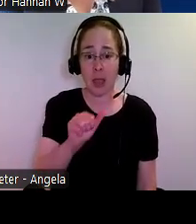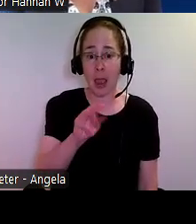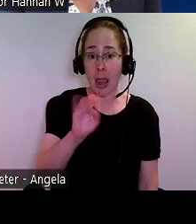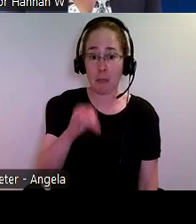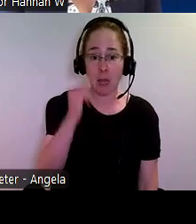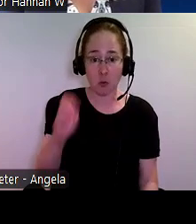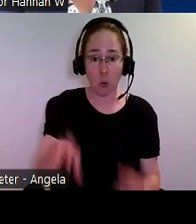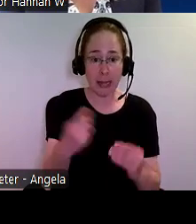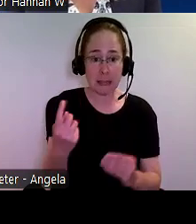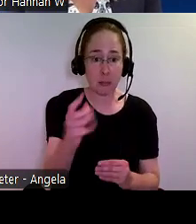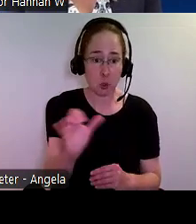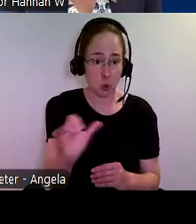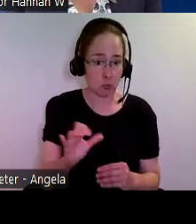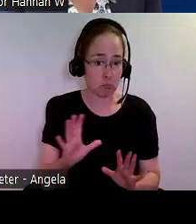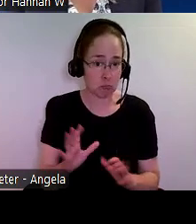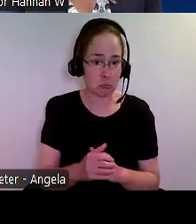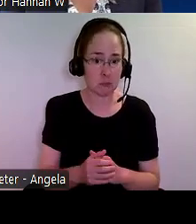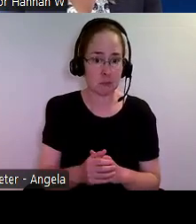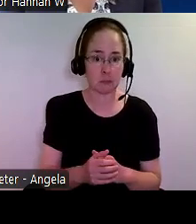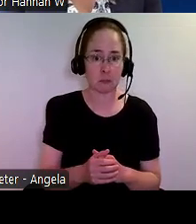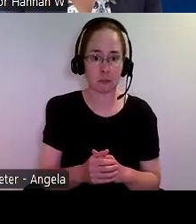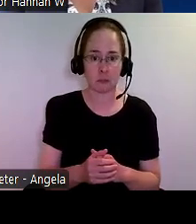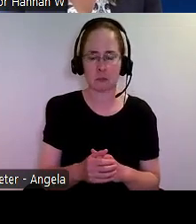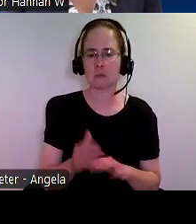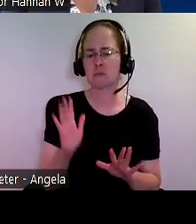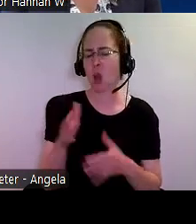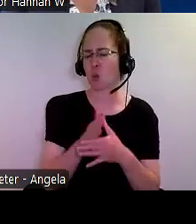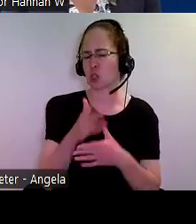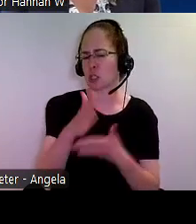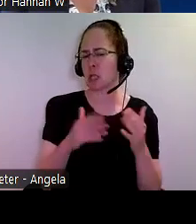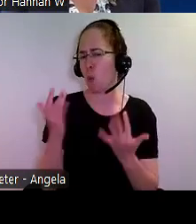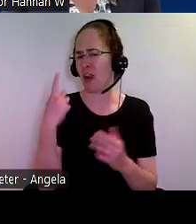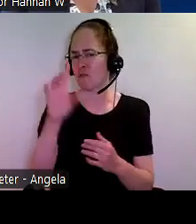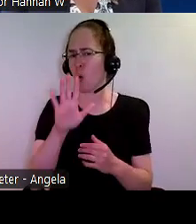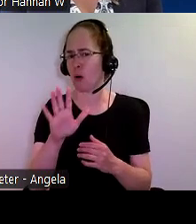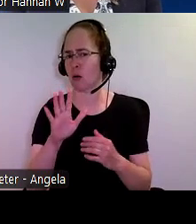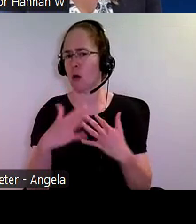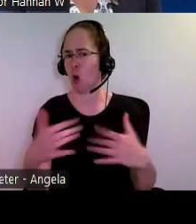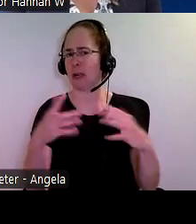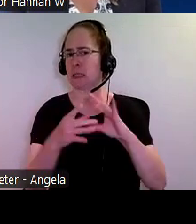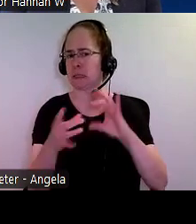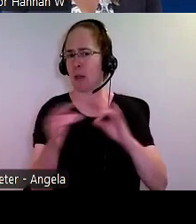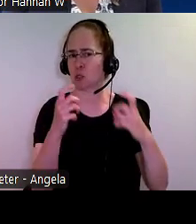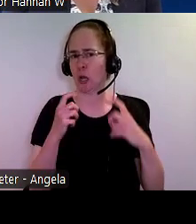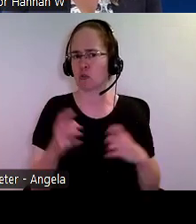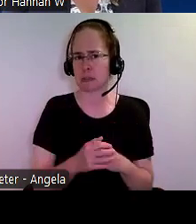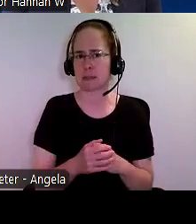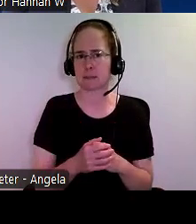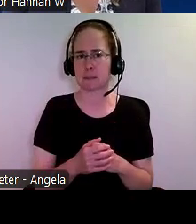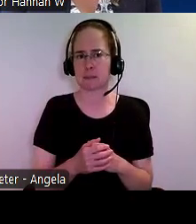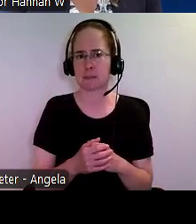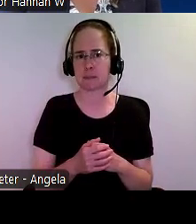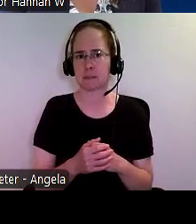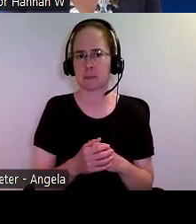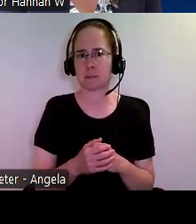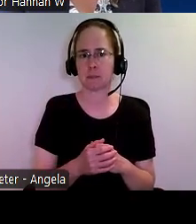well, I want to give you some space. Yeah, I'll share some while we're waiting for some comments and maybe questions to come in.